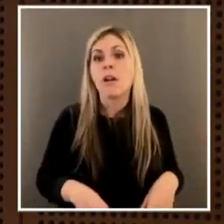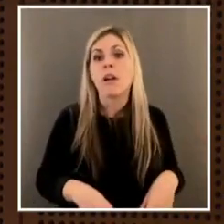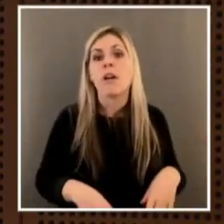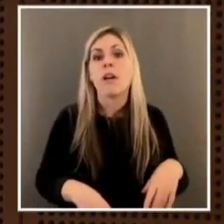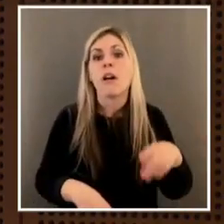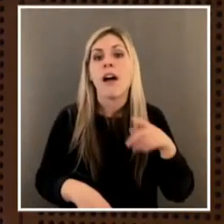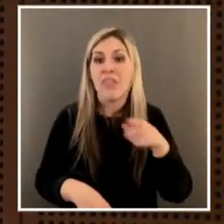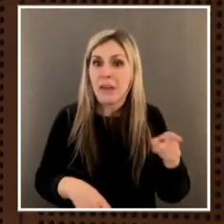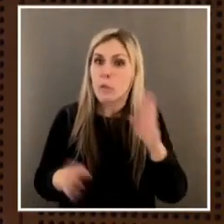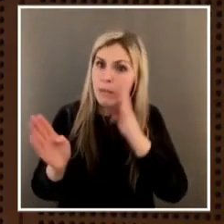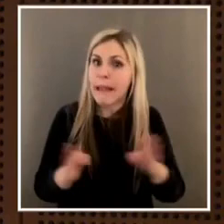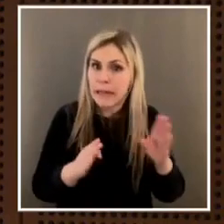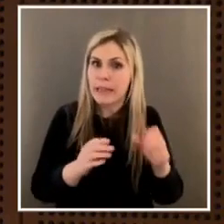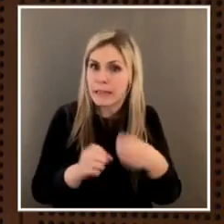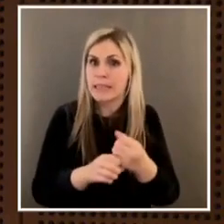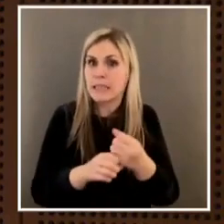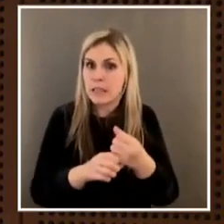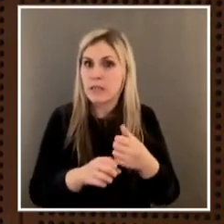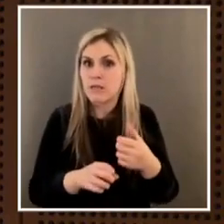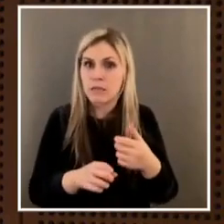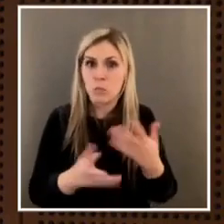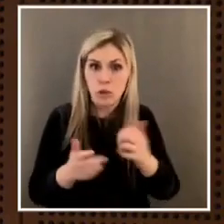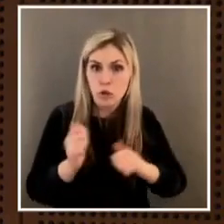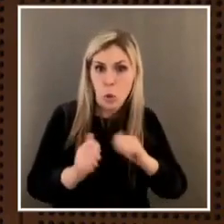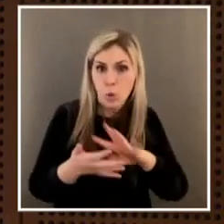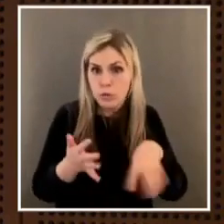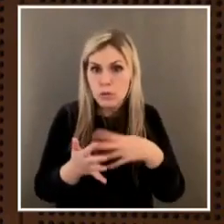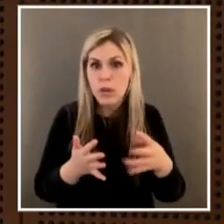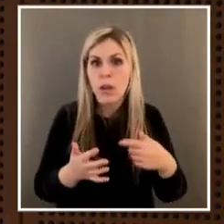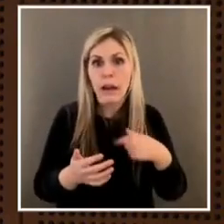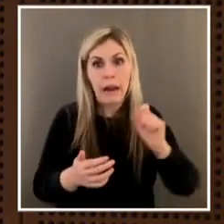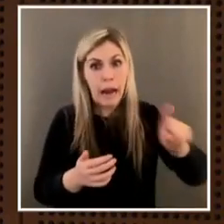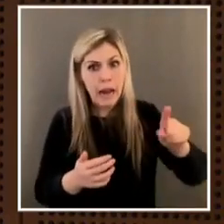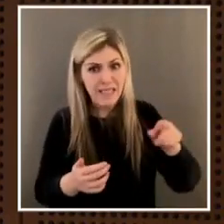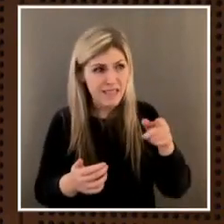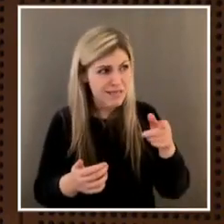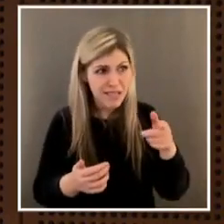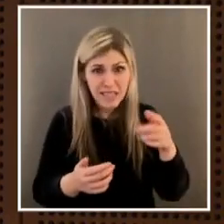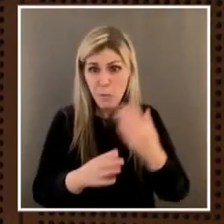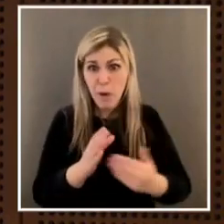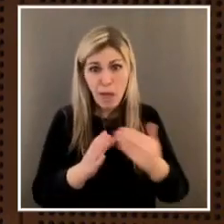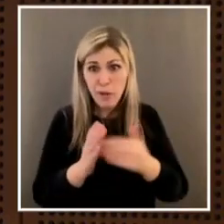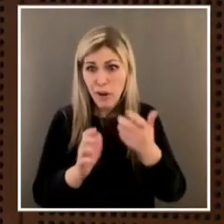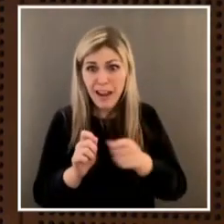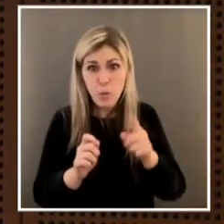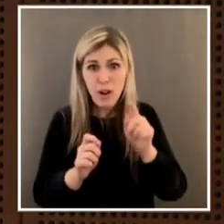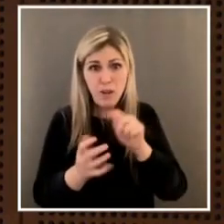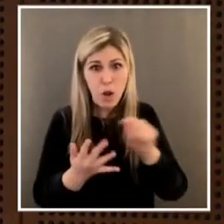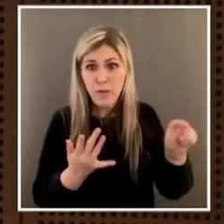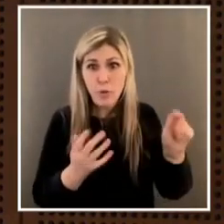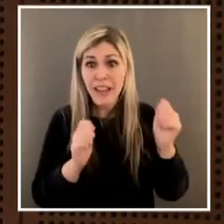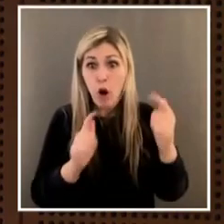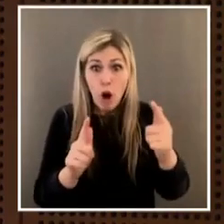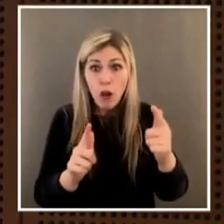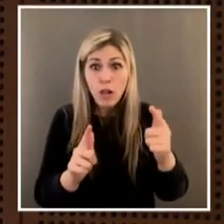season planning, and I said to them, does it bother anybody here that all of these proposed titles are by white